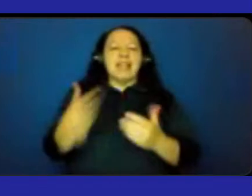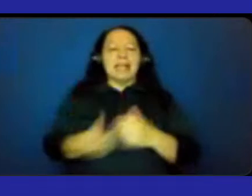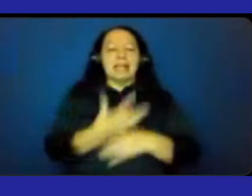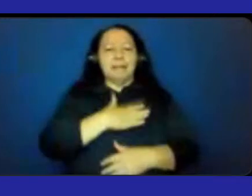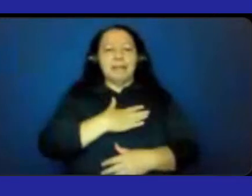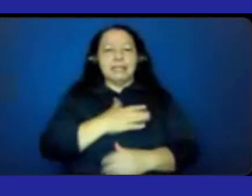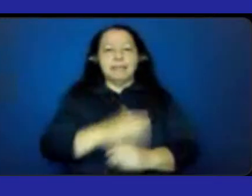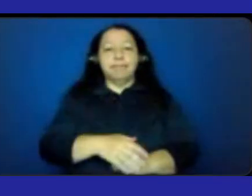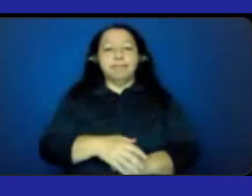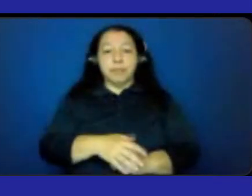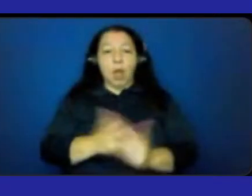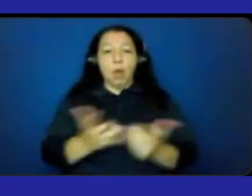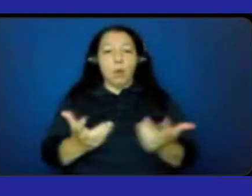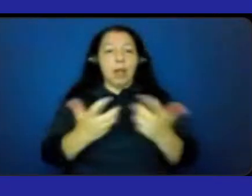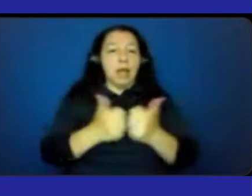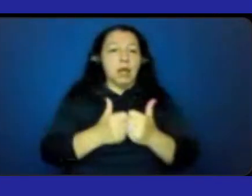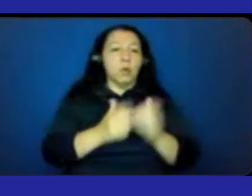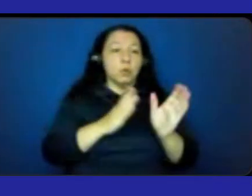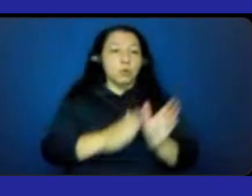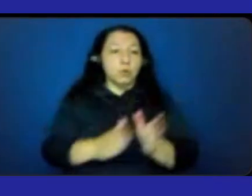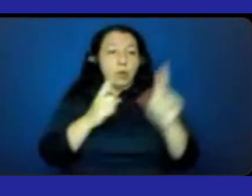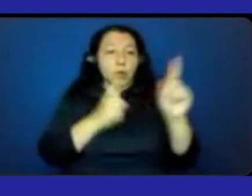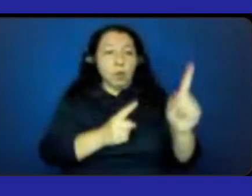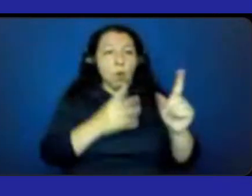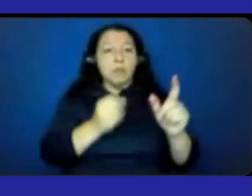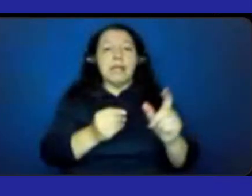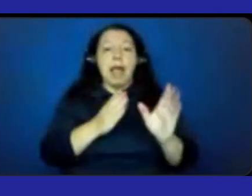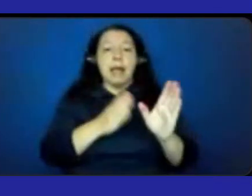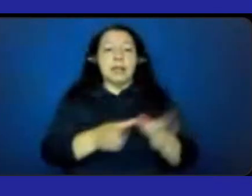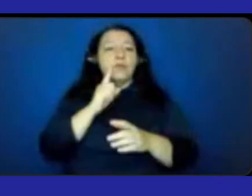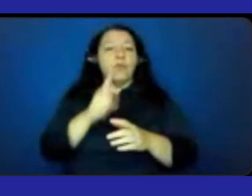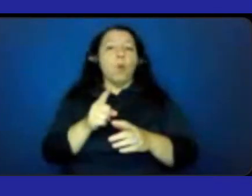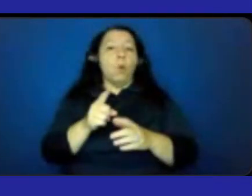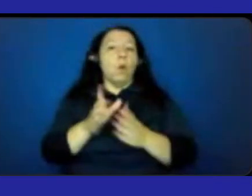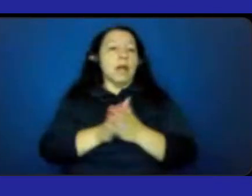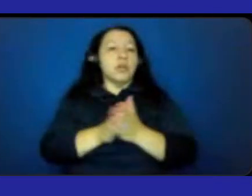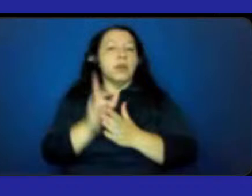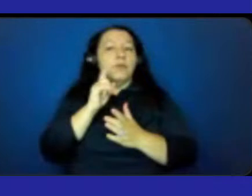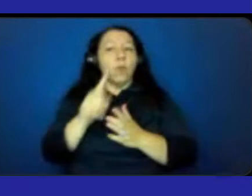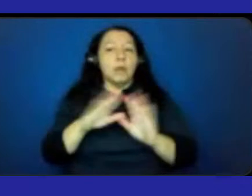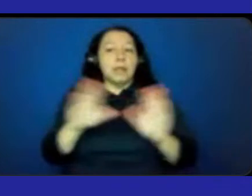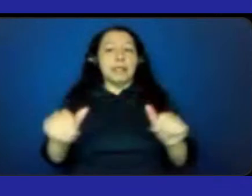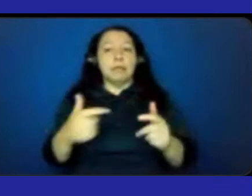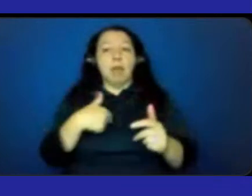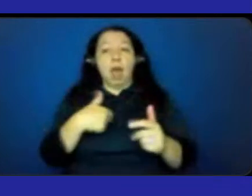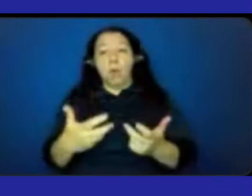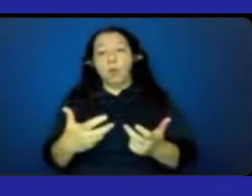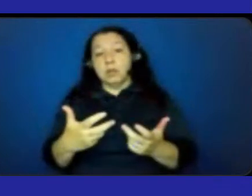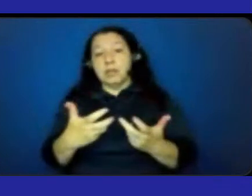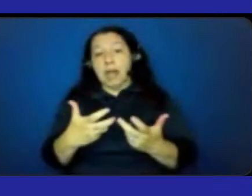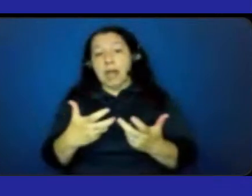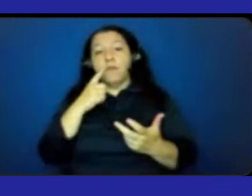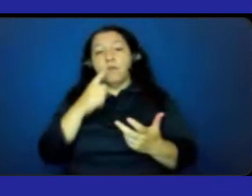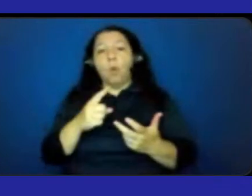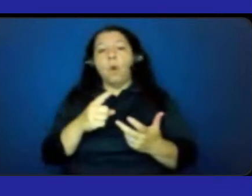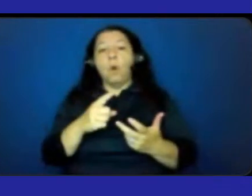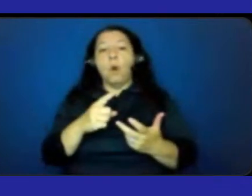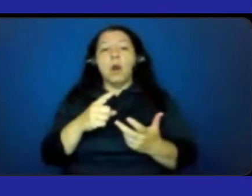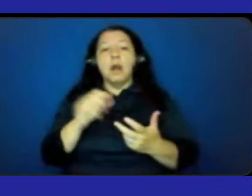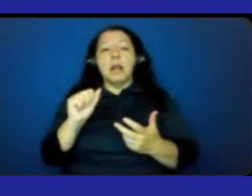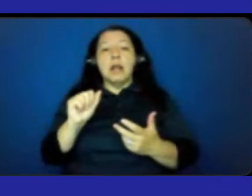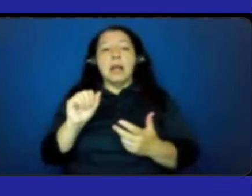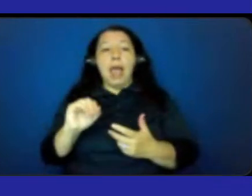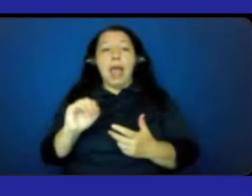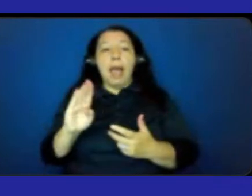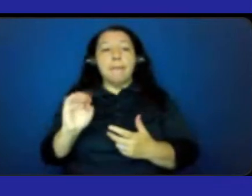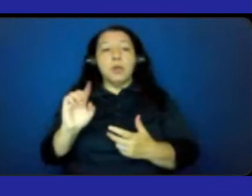Aligning with the strategic goals and initiatives of the system, I would like for the ambulatory care service